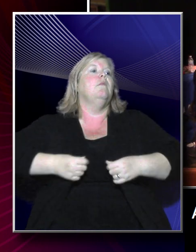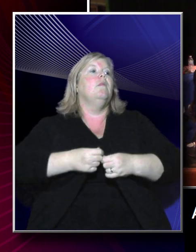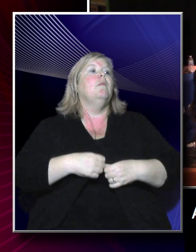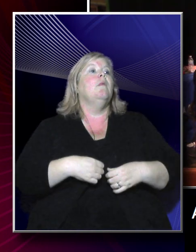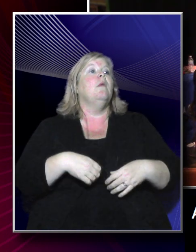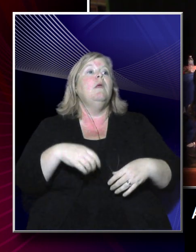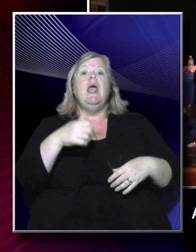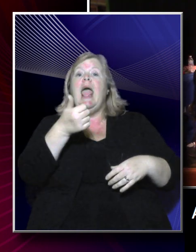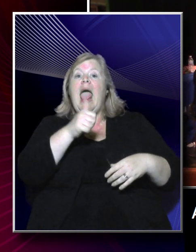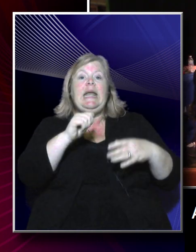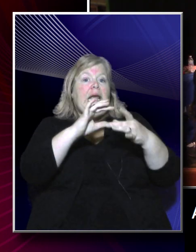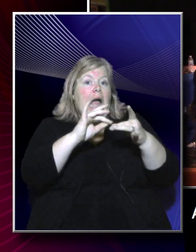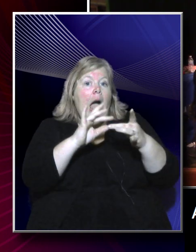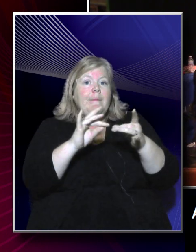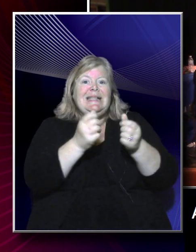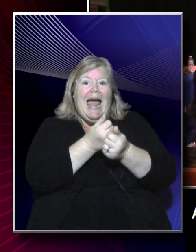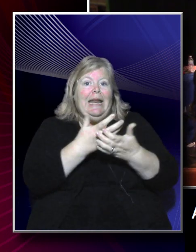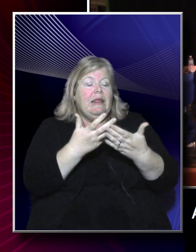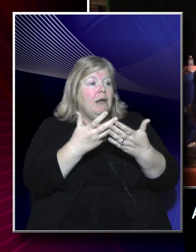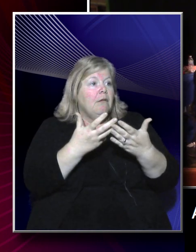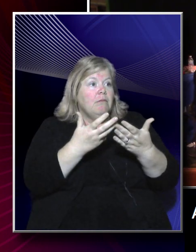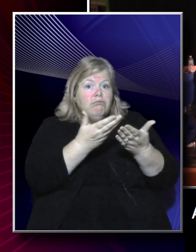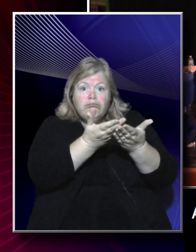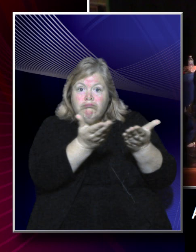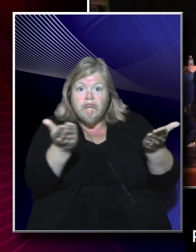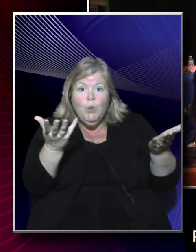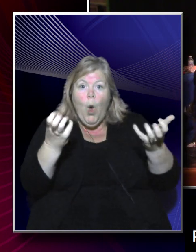Any comments or things that people would like to say?